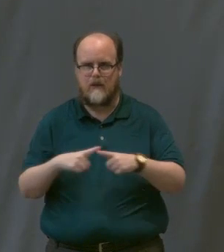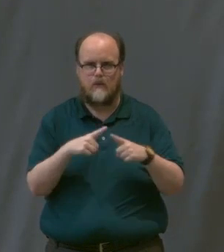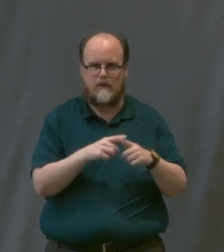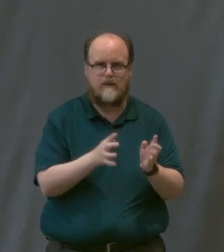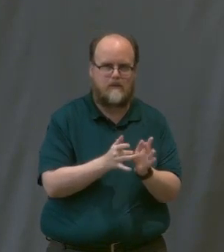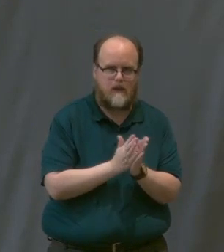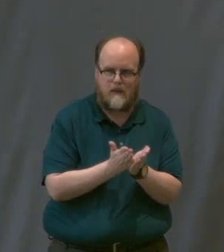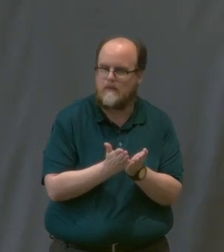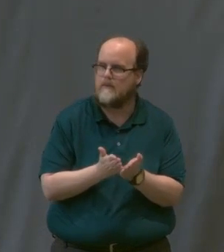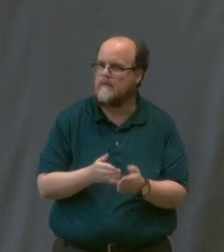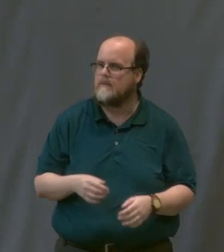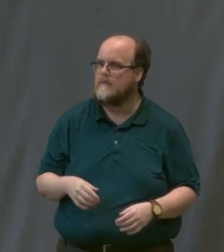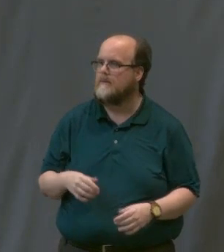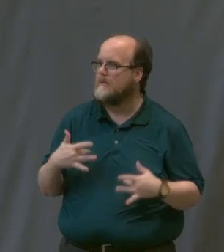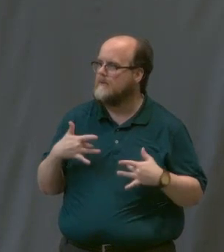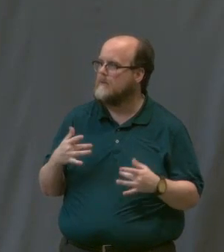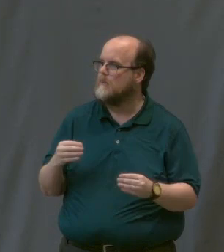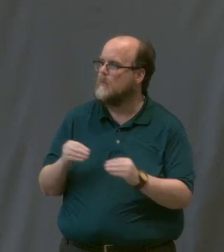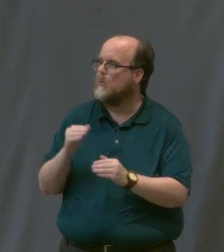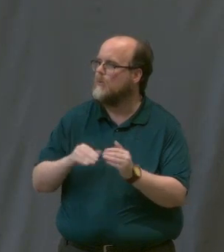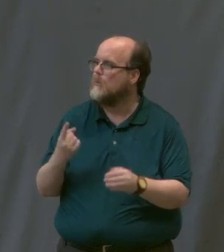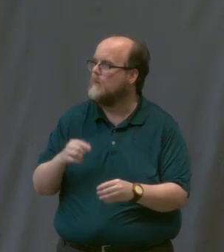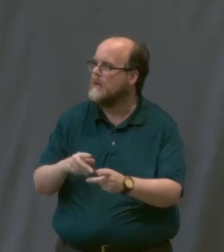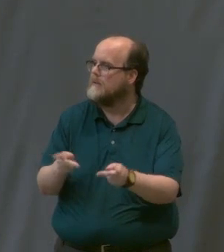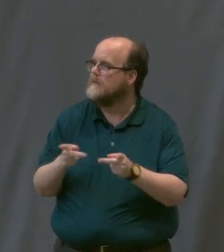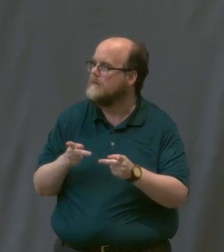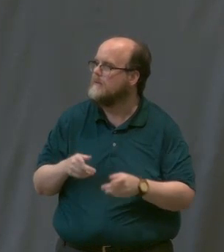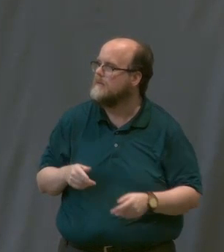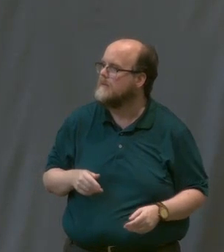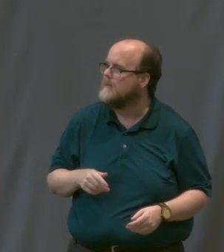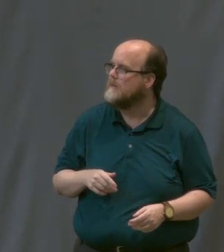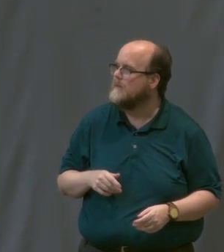somewhere, usually in more than one place. Yeah.